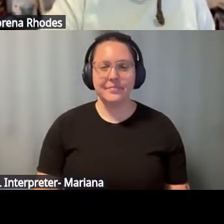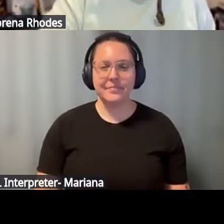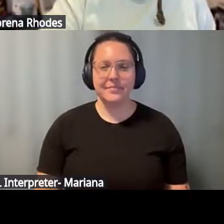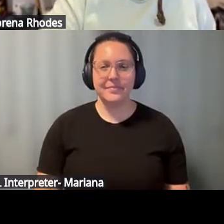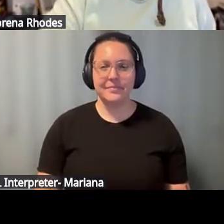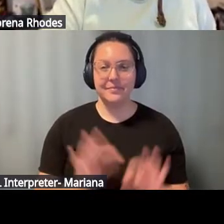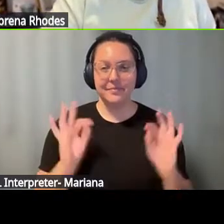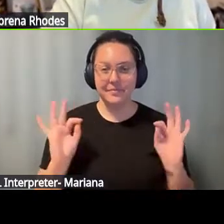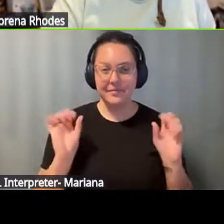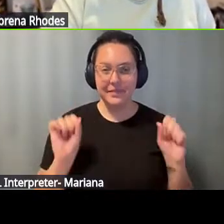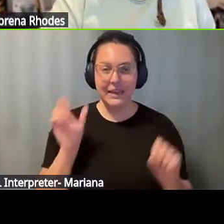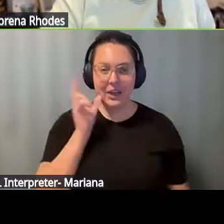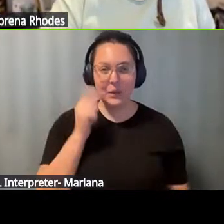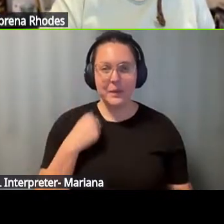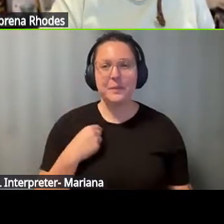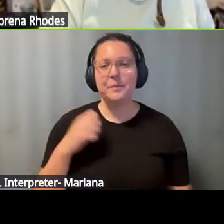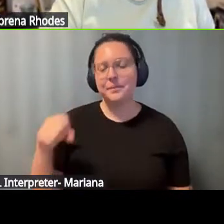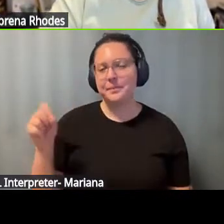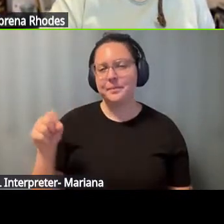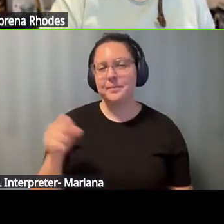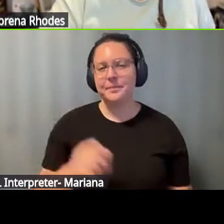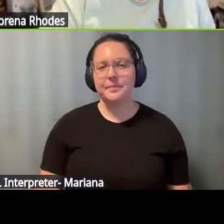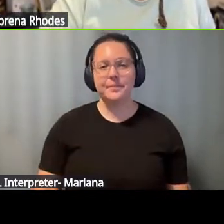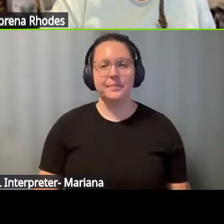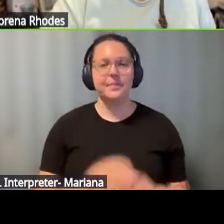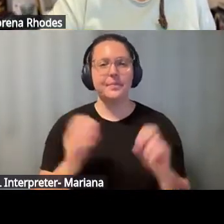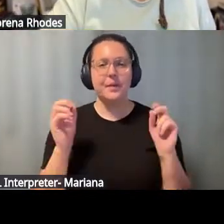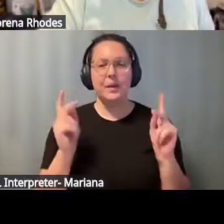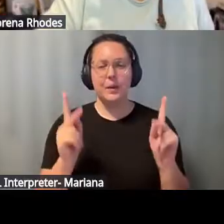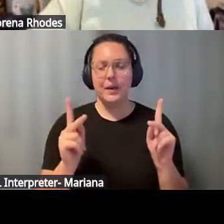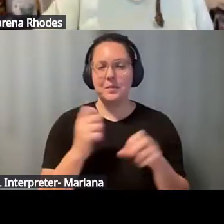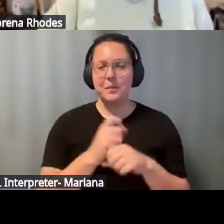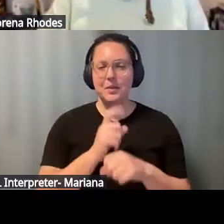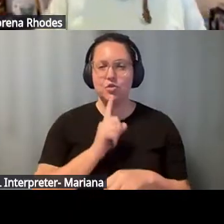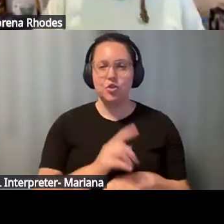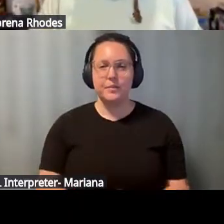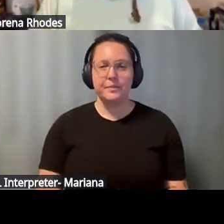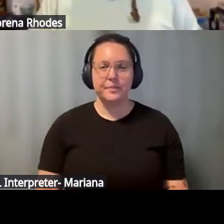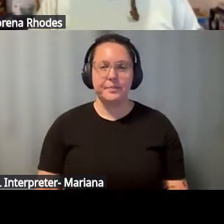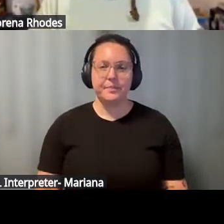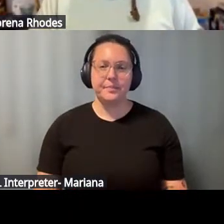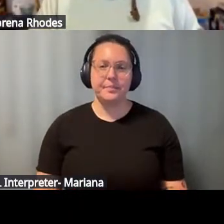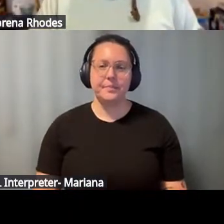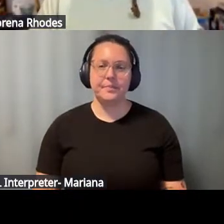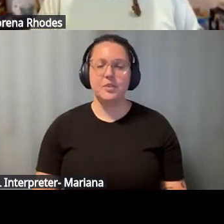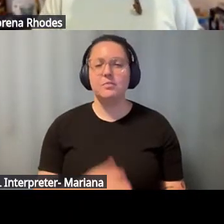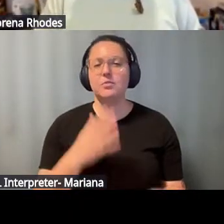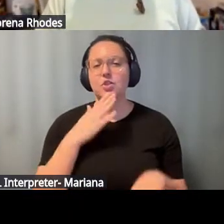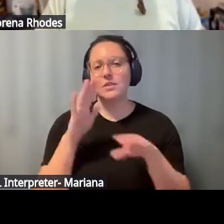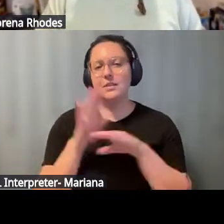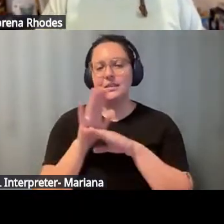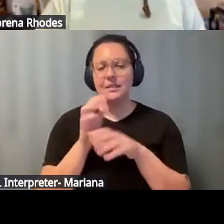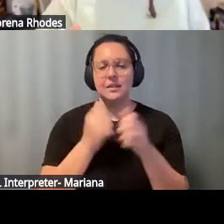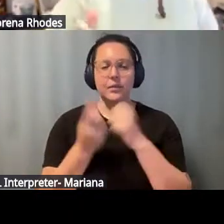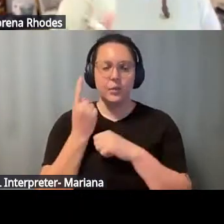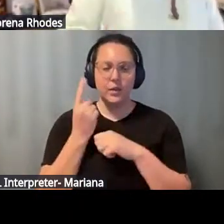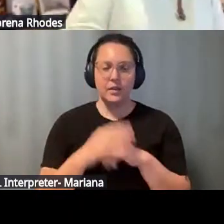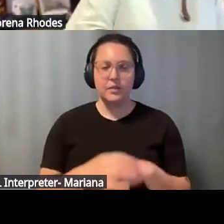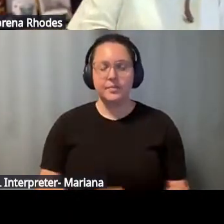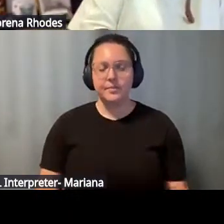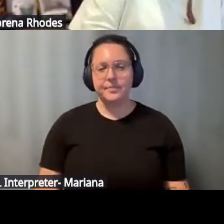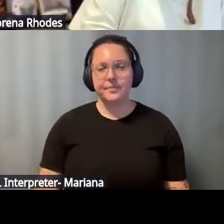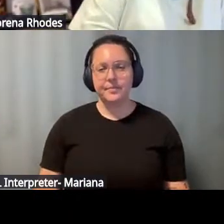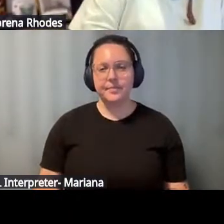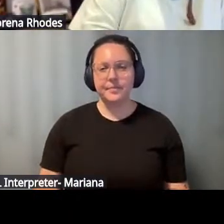Everyone can hear me? We can hear you. Okay, just making sure. Yes, ma'am. So good evening, everybody. I did